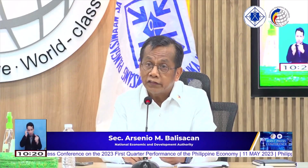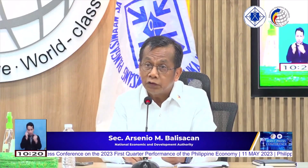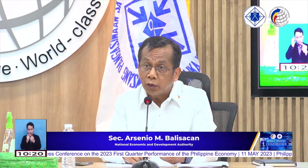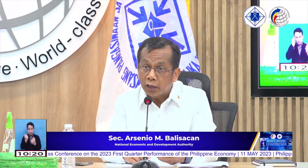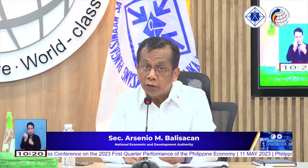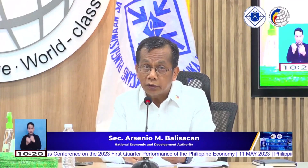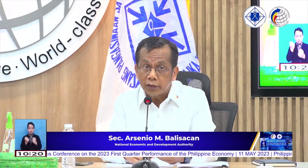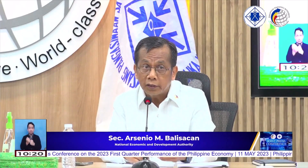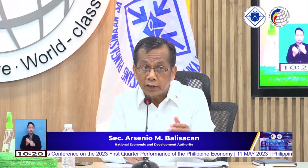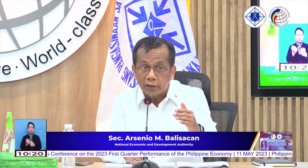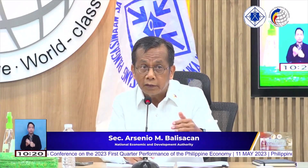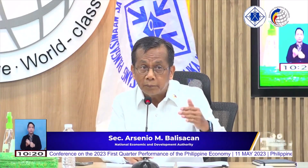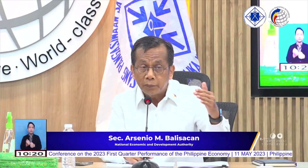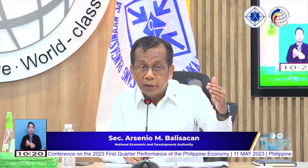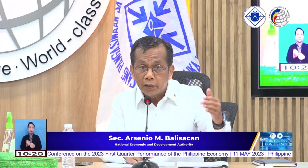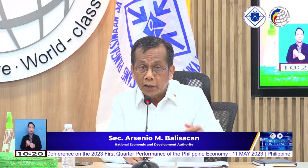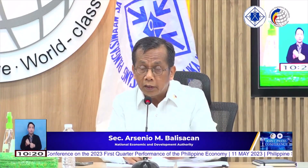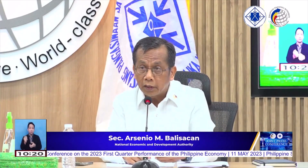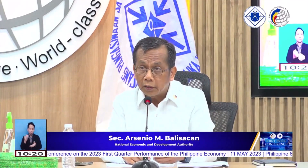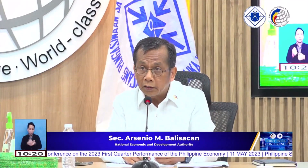into account that